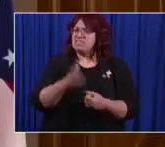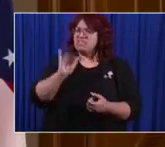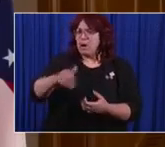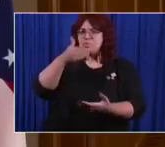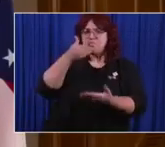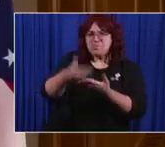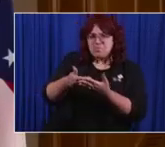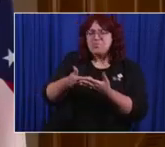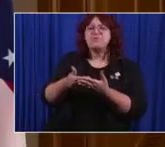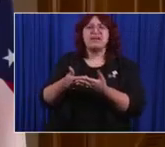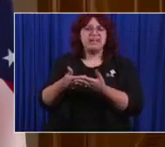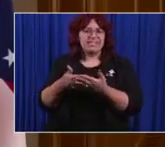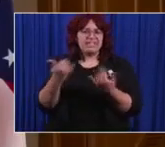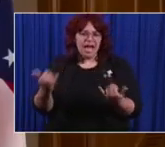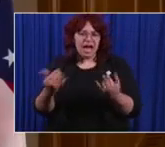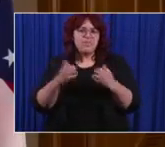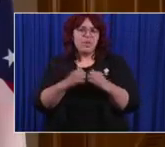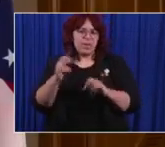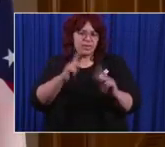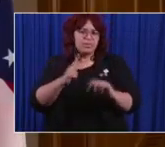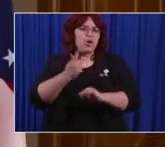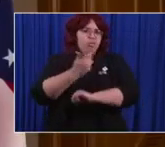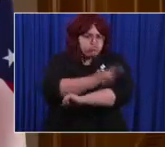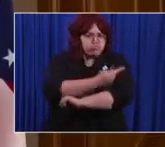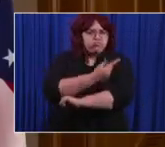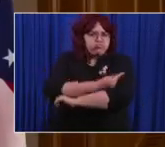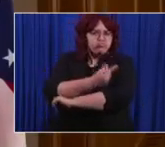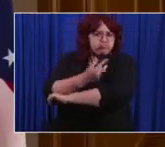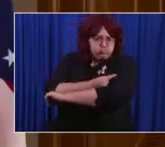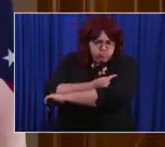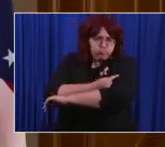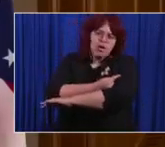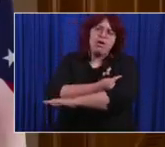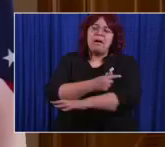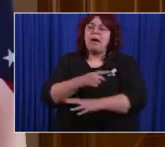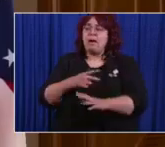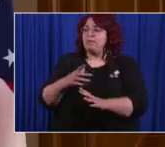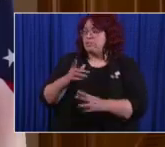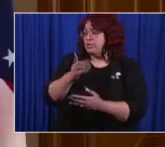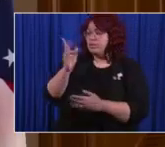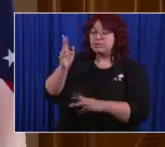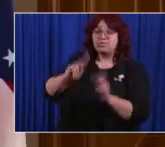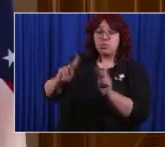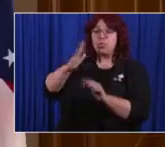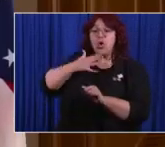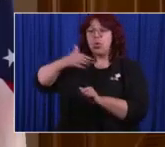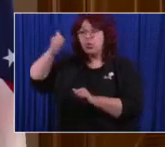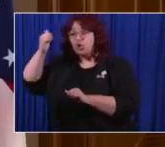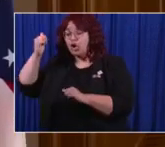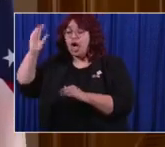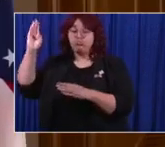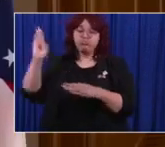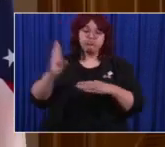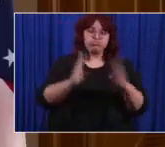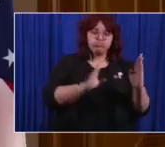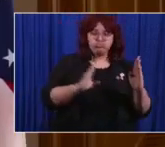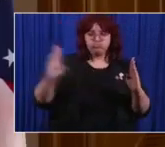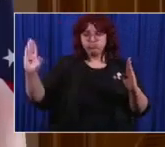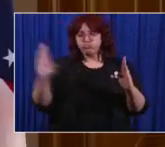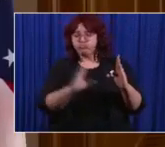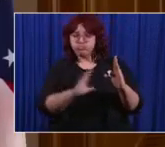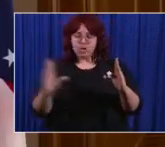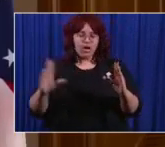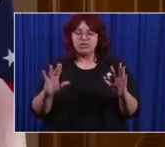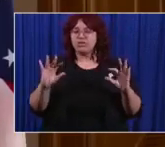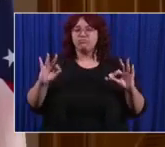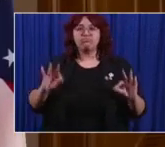to 15-year-olds, but good news in regard to our older Ohioans as well. We'll stay tuned, but this is the way we get out